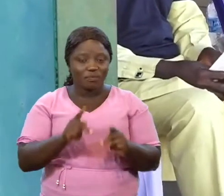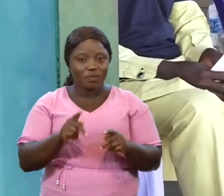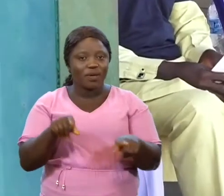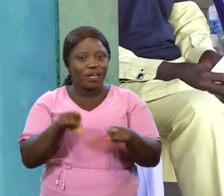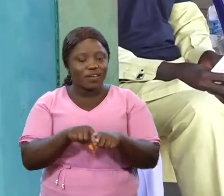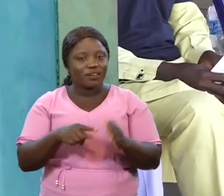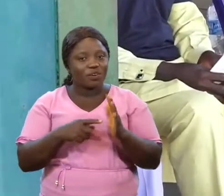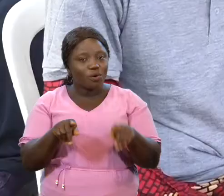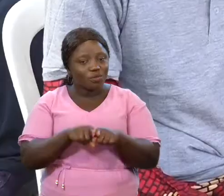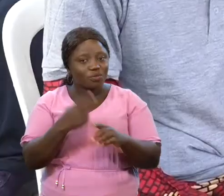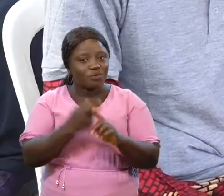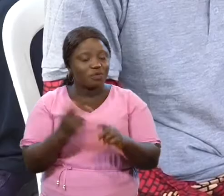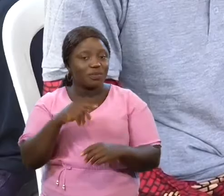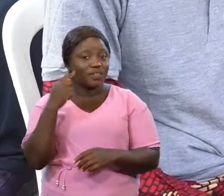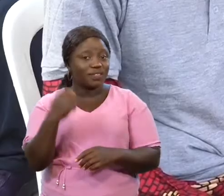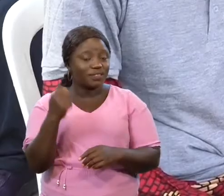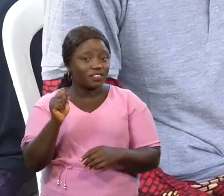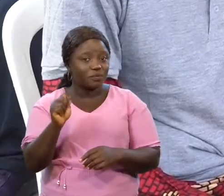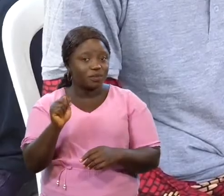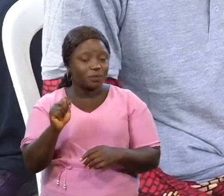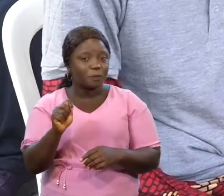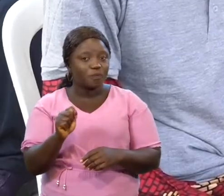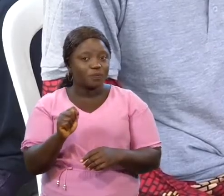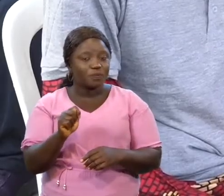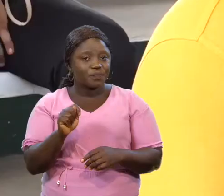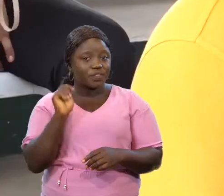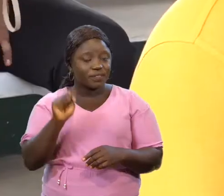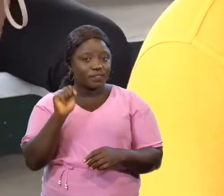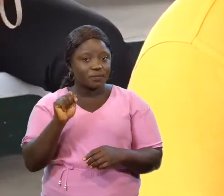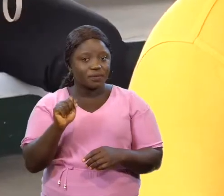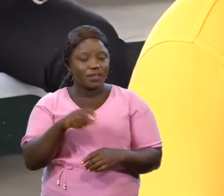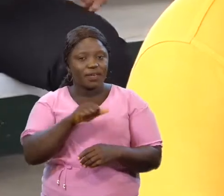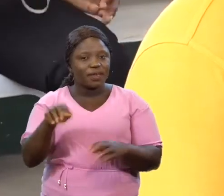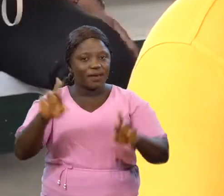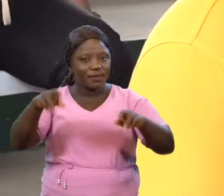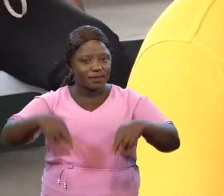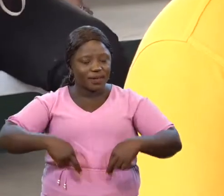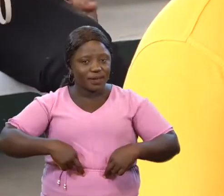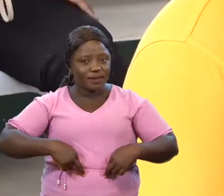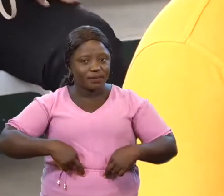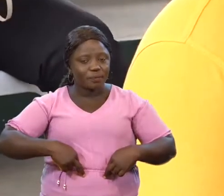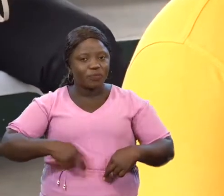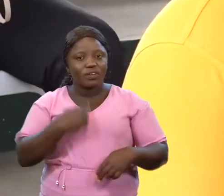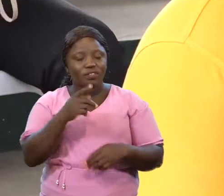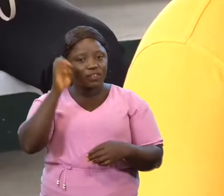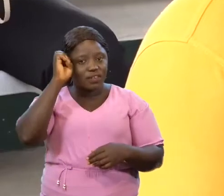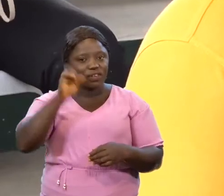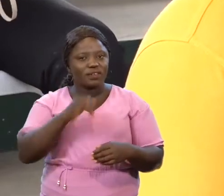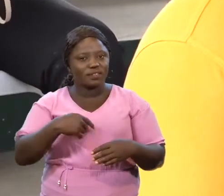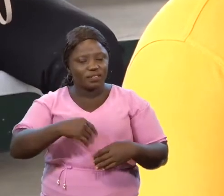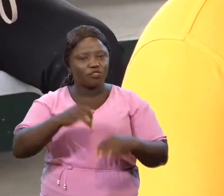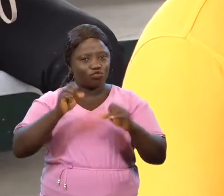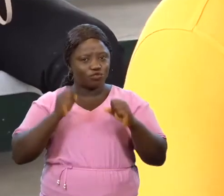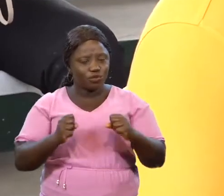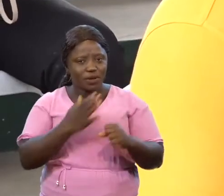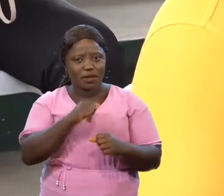of the older persons as well as from their testimonies. Sir Uche Okafor, a retired diplomat,